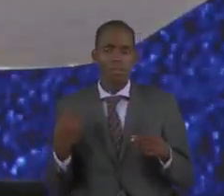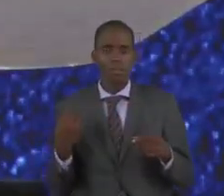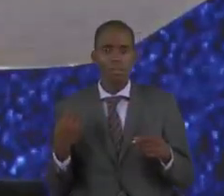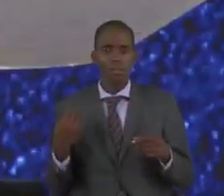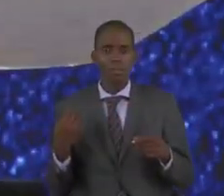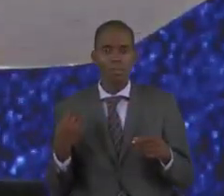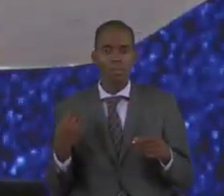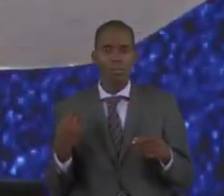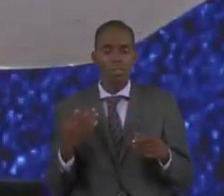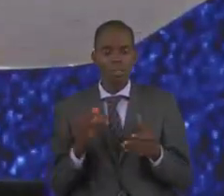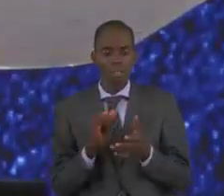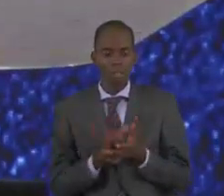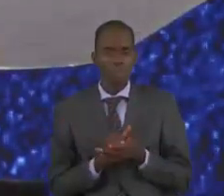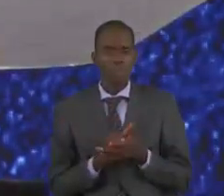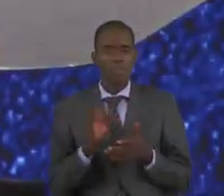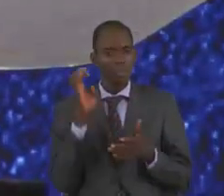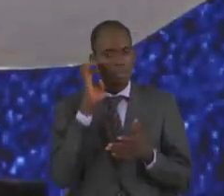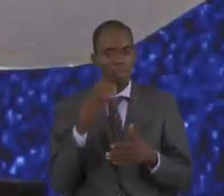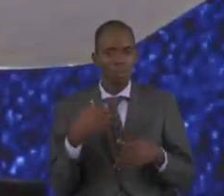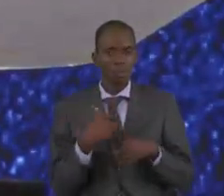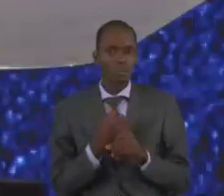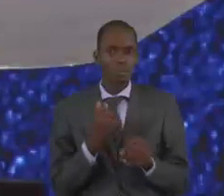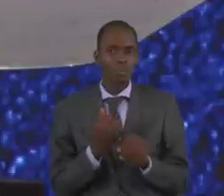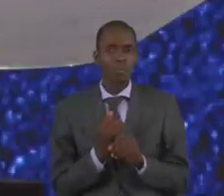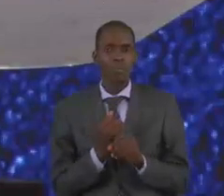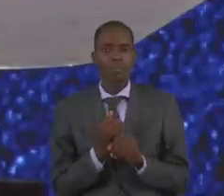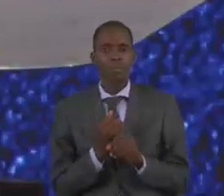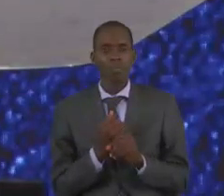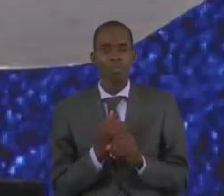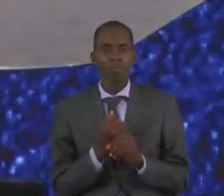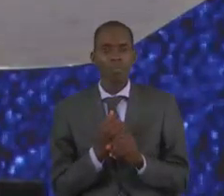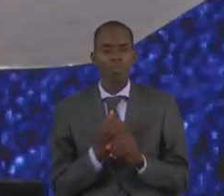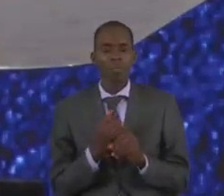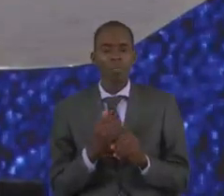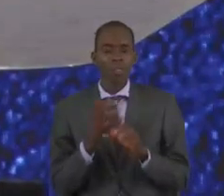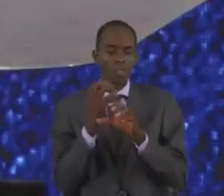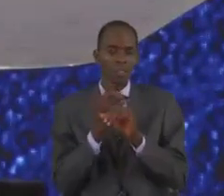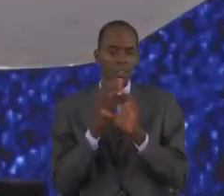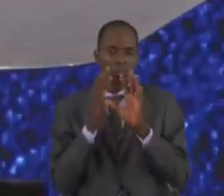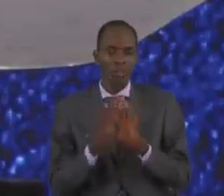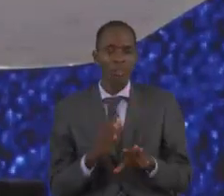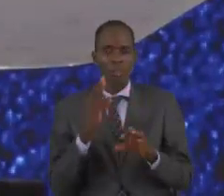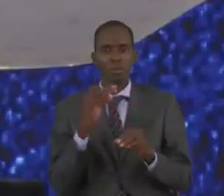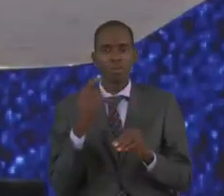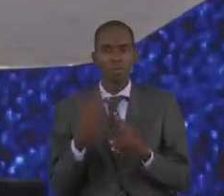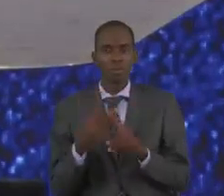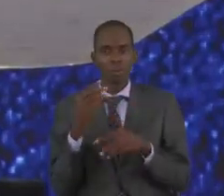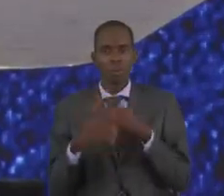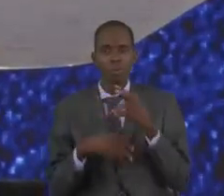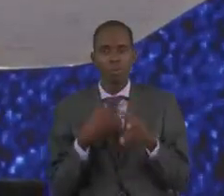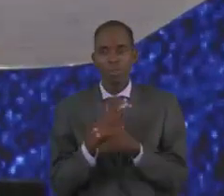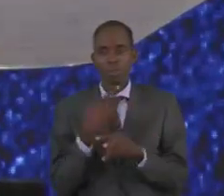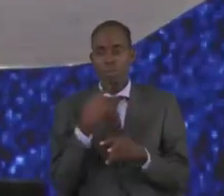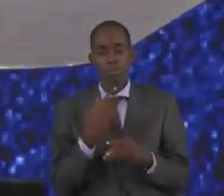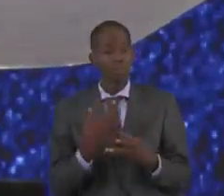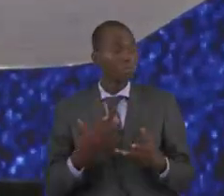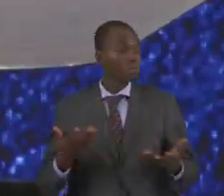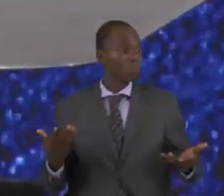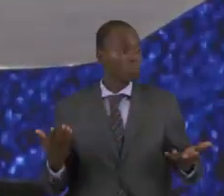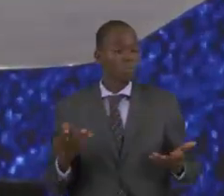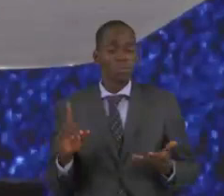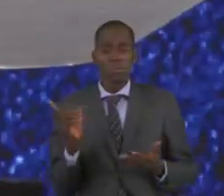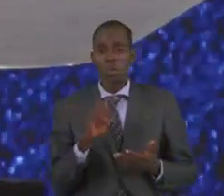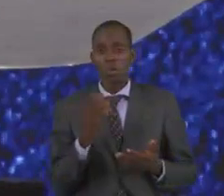apostle, and he became a lively proclaimer of the word of God. It says, whereof